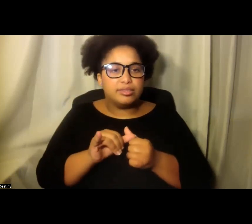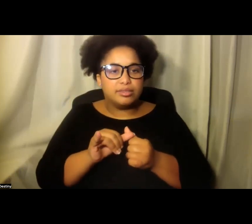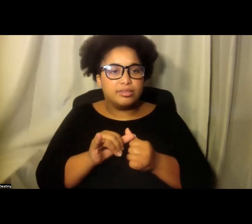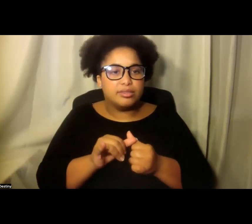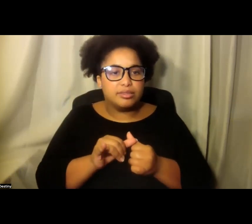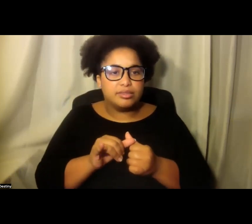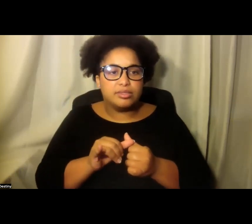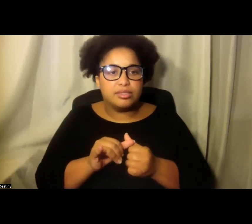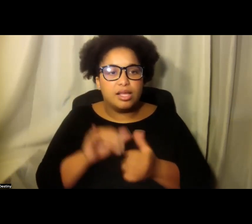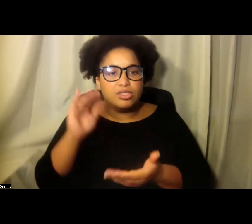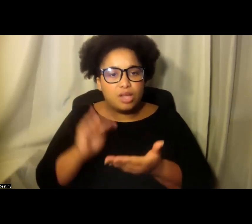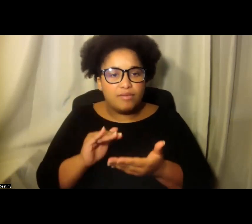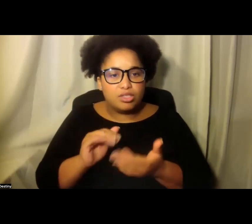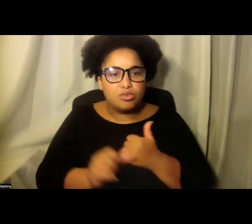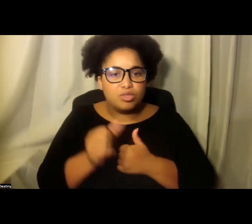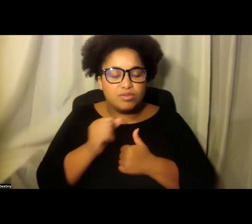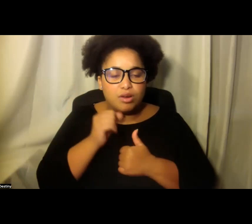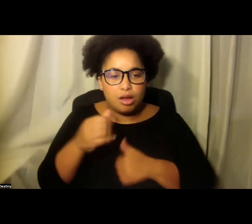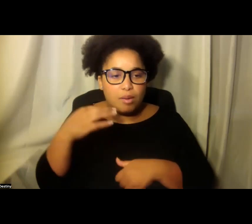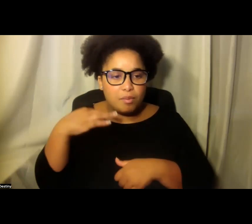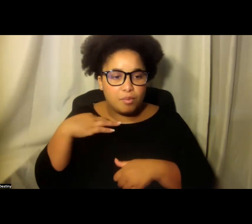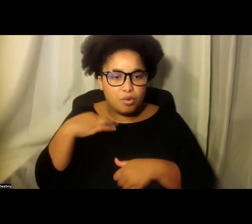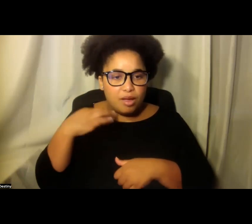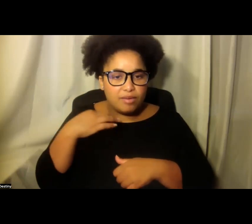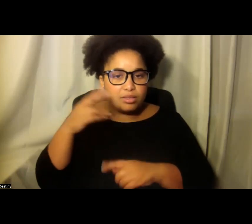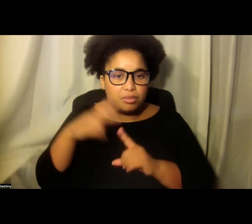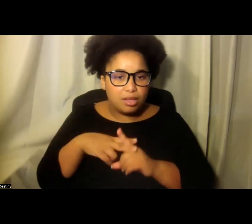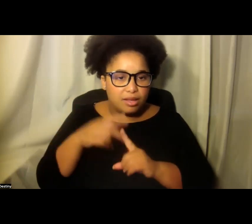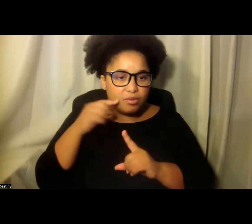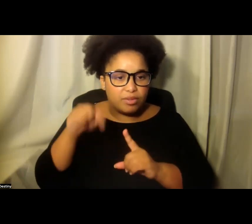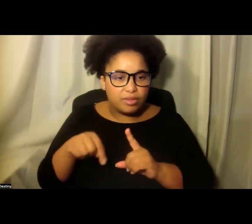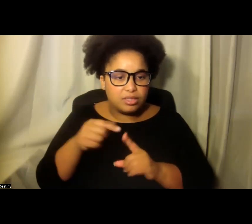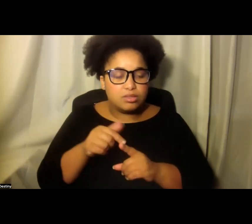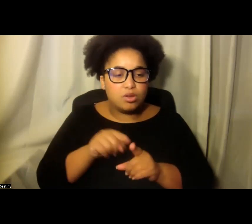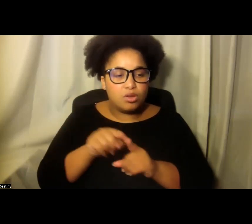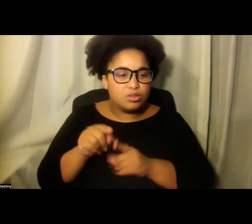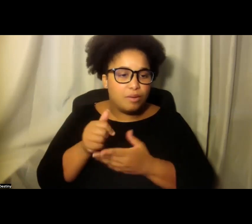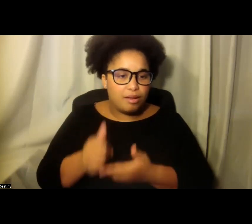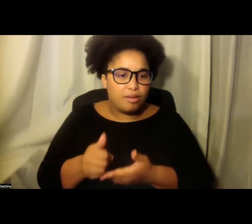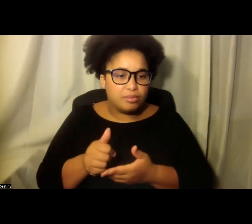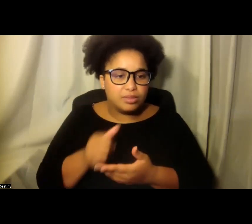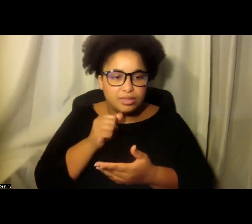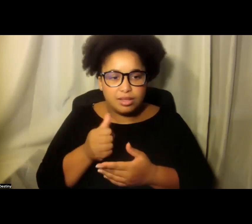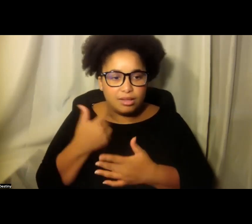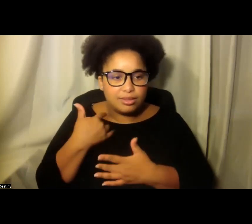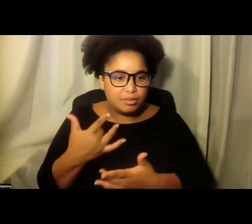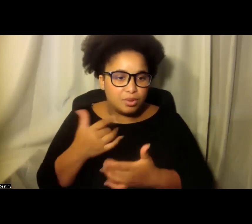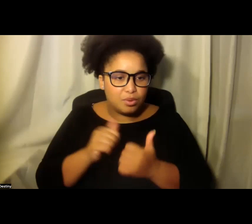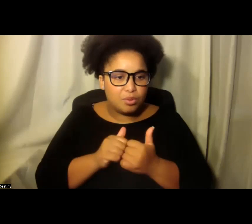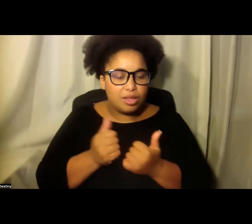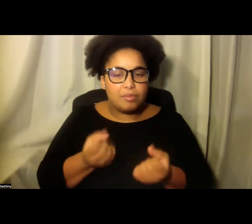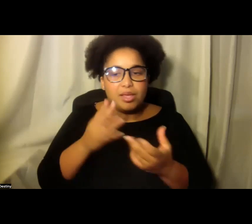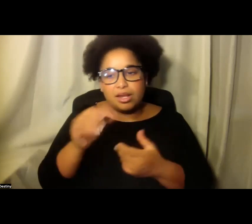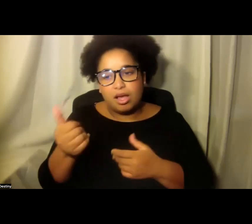the risk for nonprofits applying for this. And I think that also helps, because that's not typical with many other